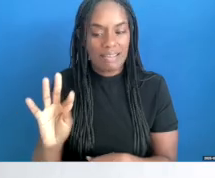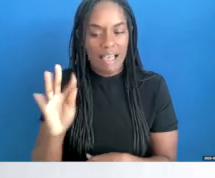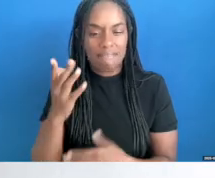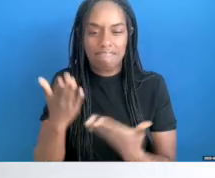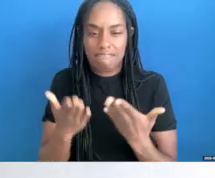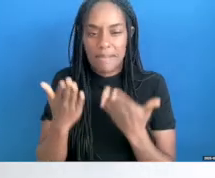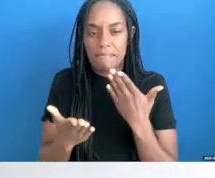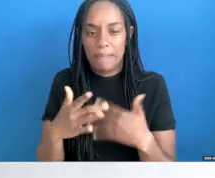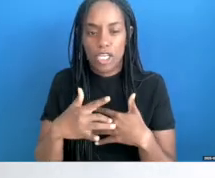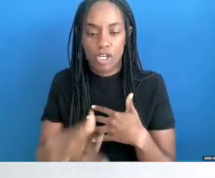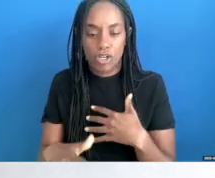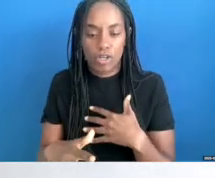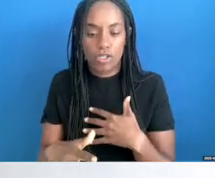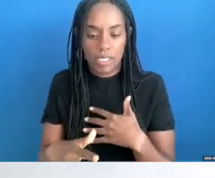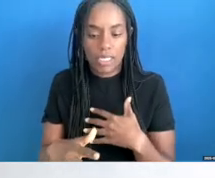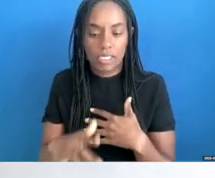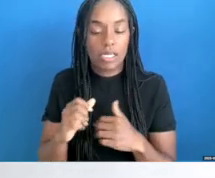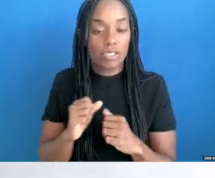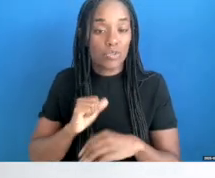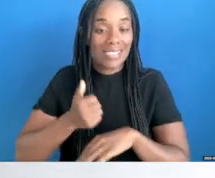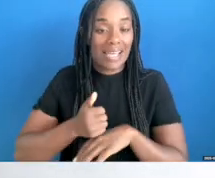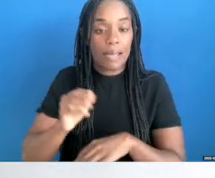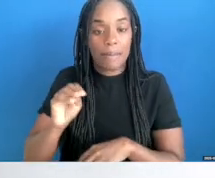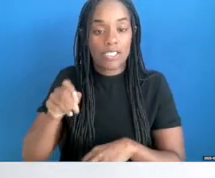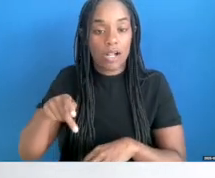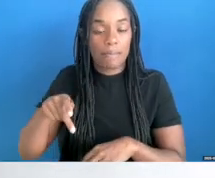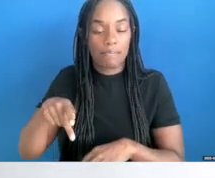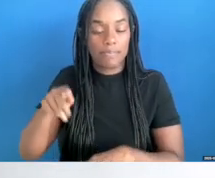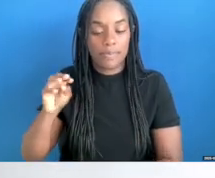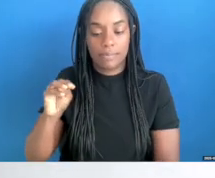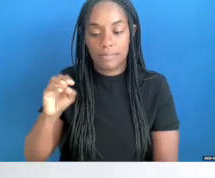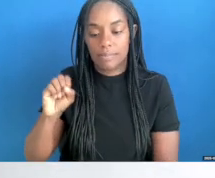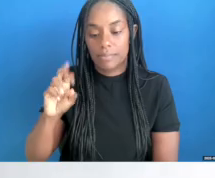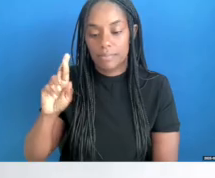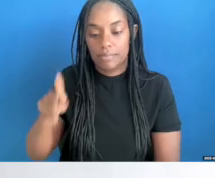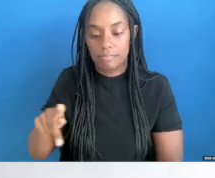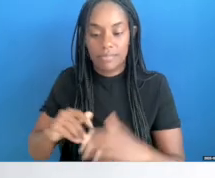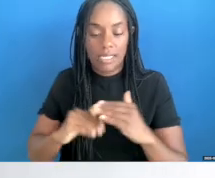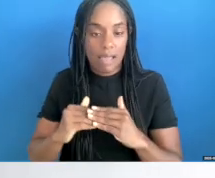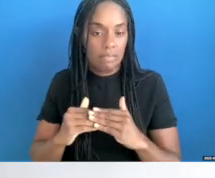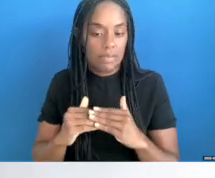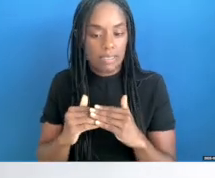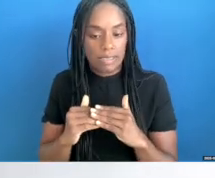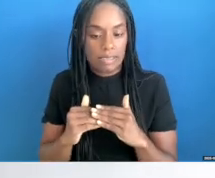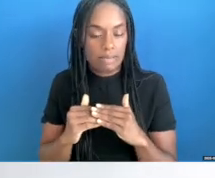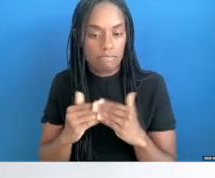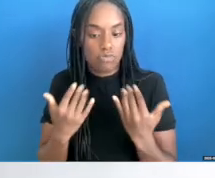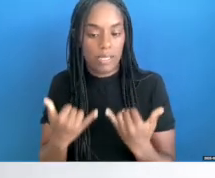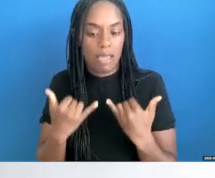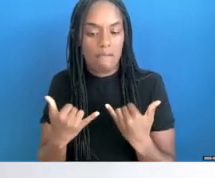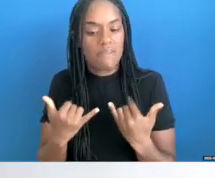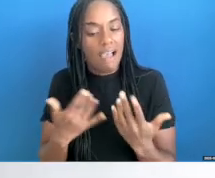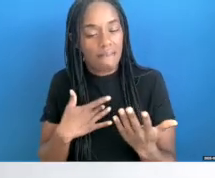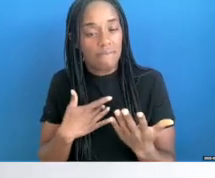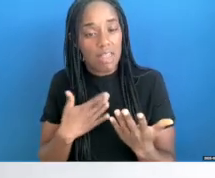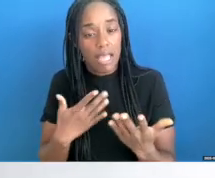implement MSRP caps at this time. However, I think opening a discussion up around it and kind of informing ourselves on what that